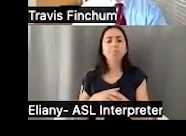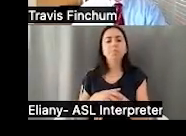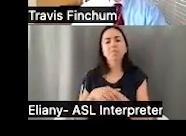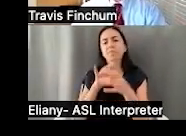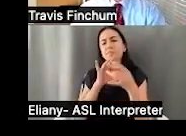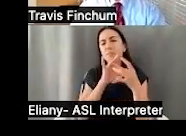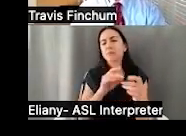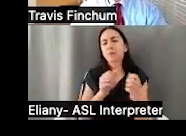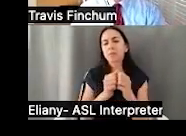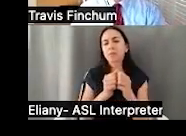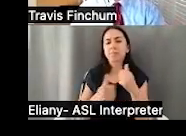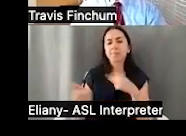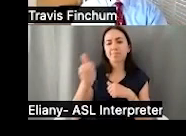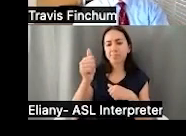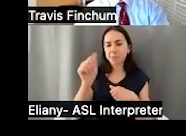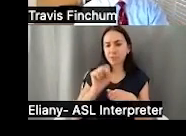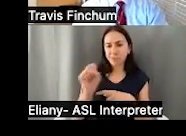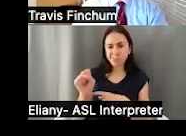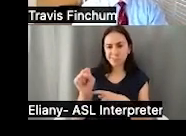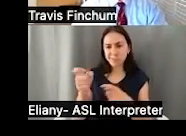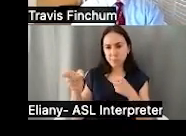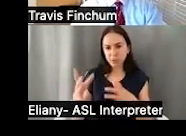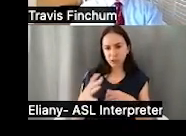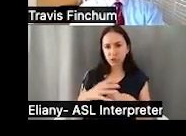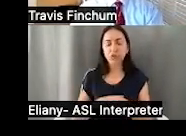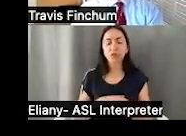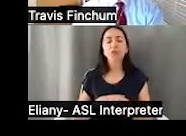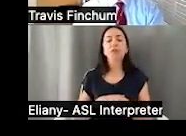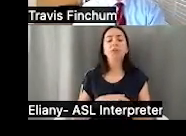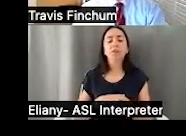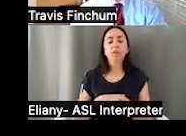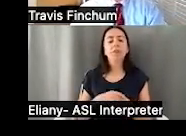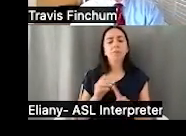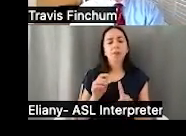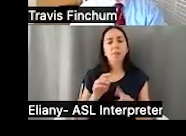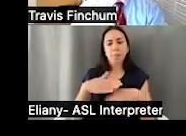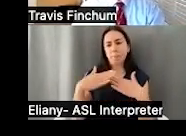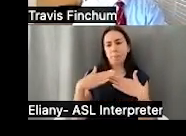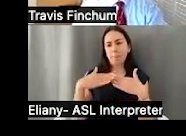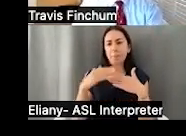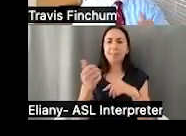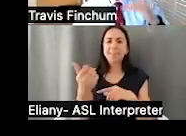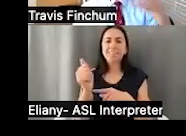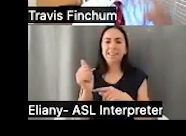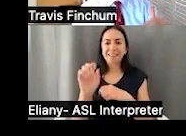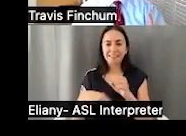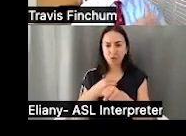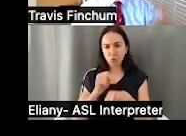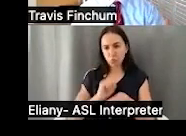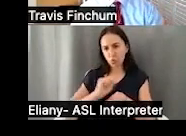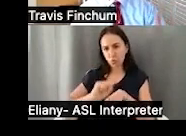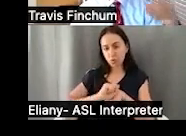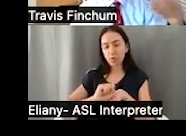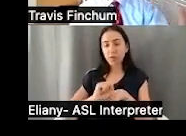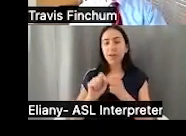Security Administration. But generally speaking, you've got to have 10 years of work employment. And you have to make a